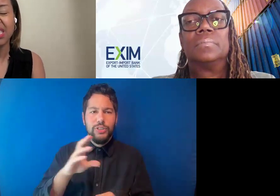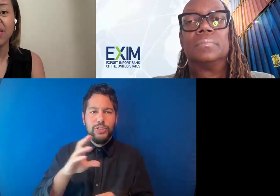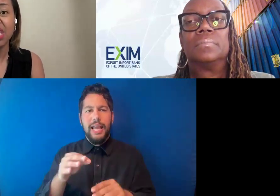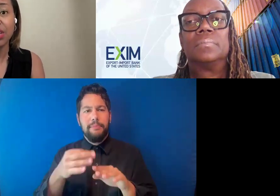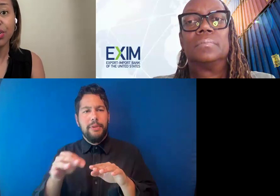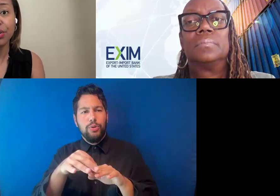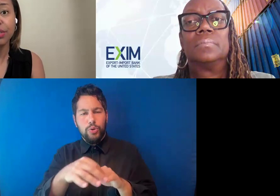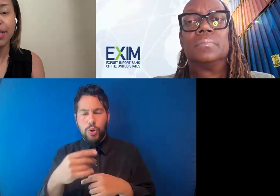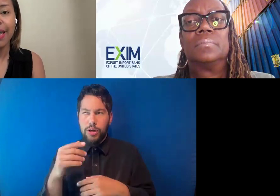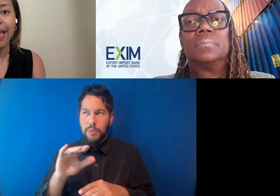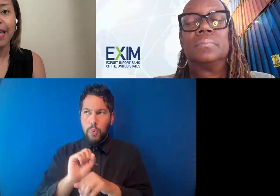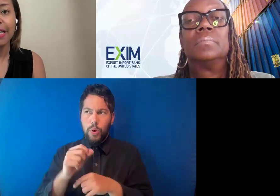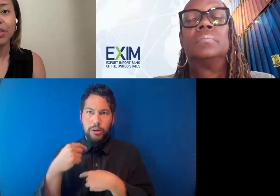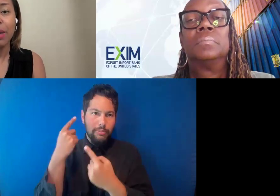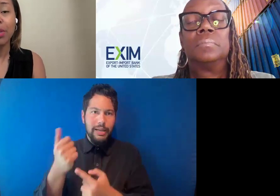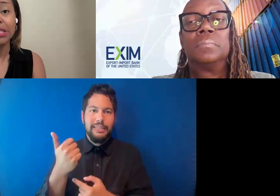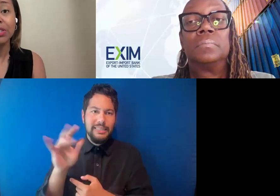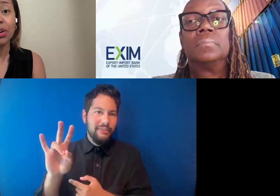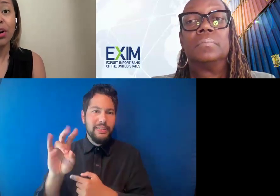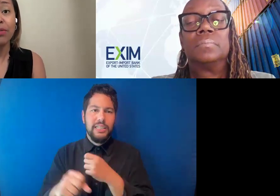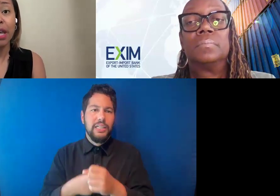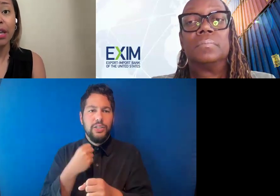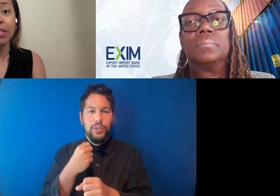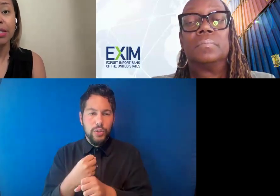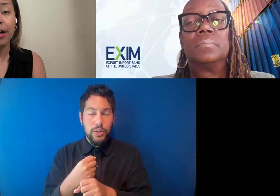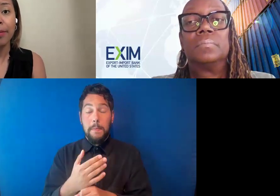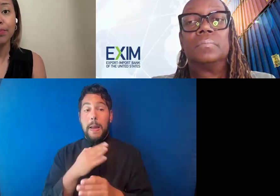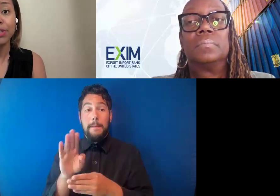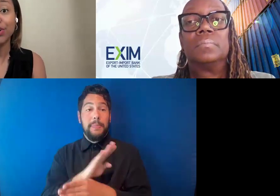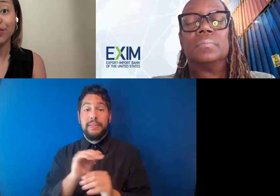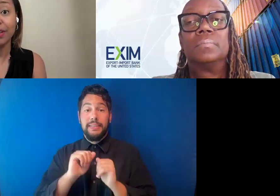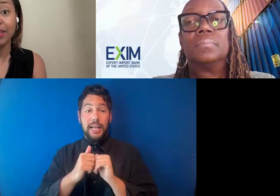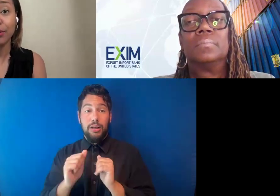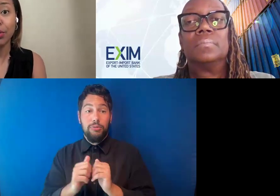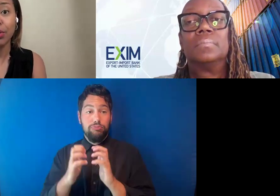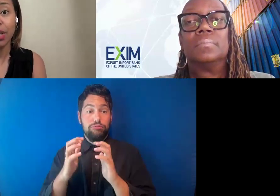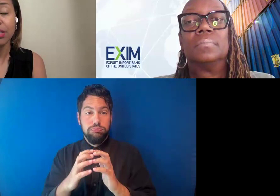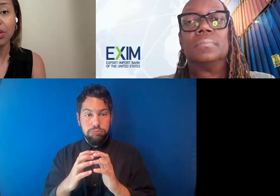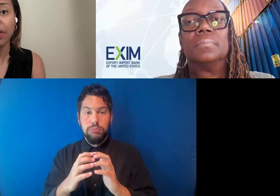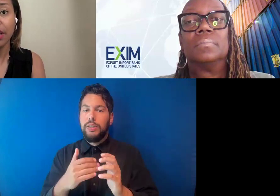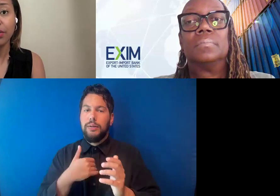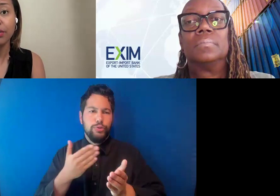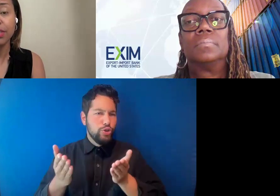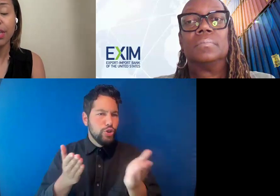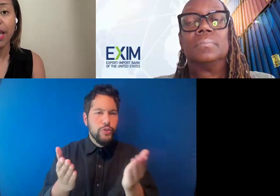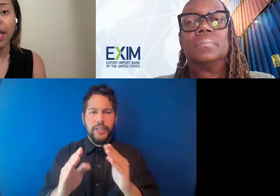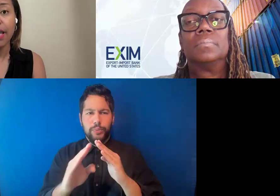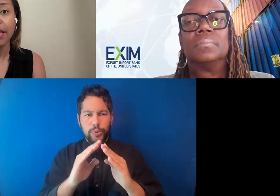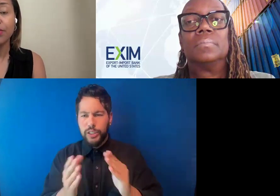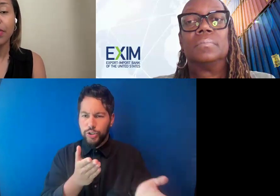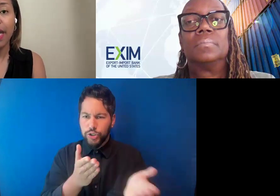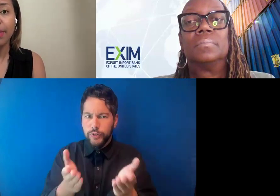last 17 years. And so my business started off as serving the community and serving